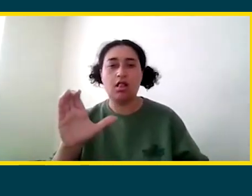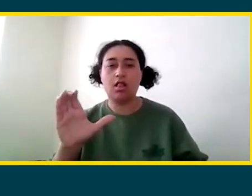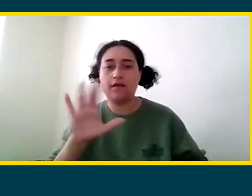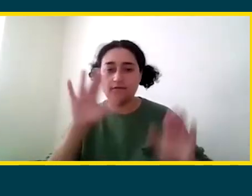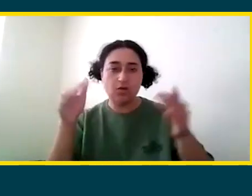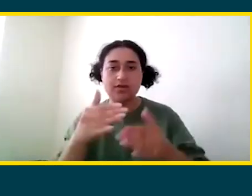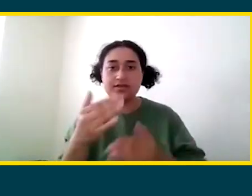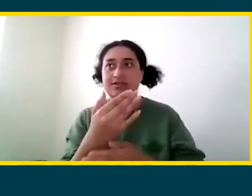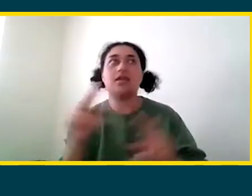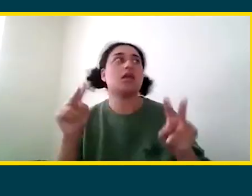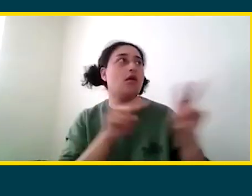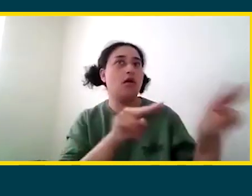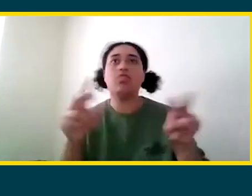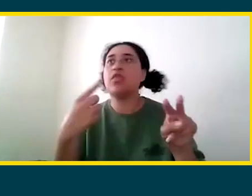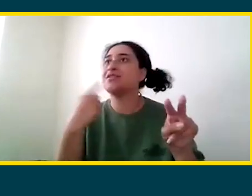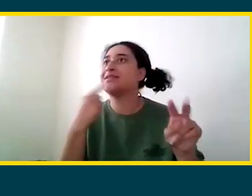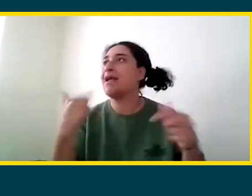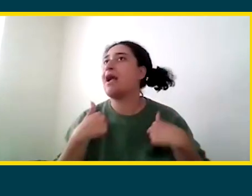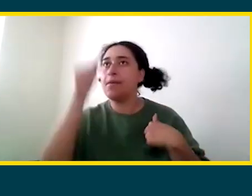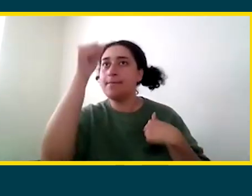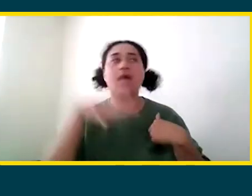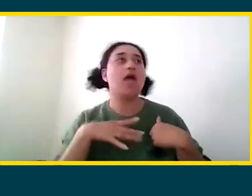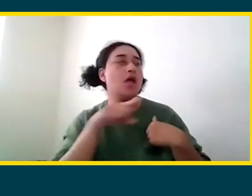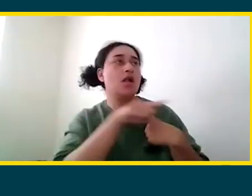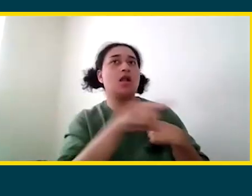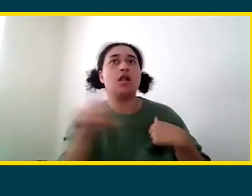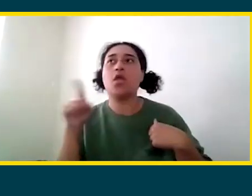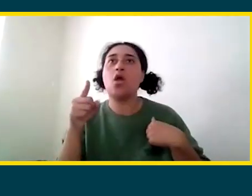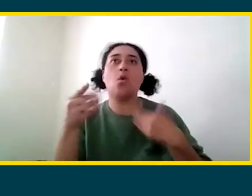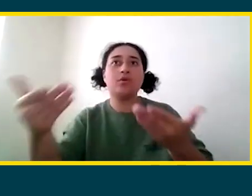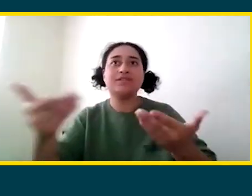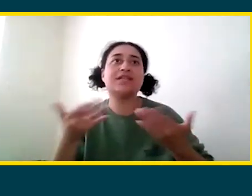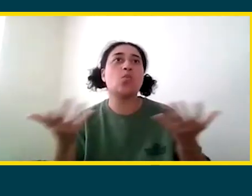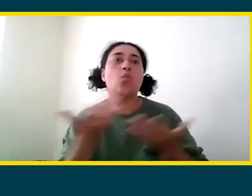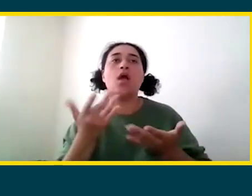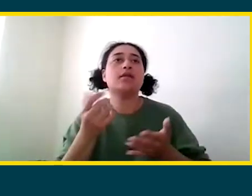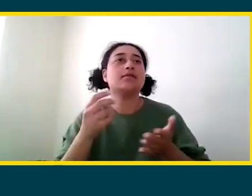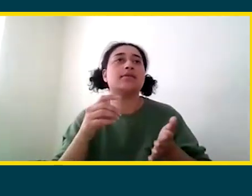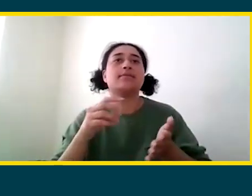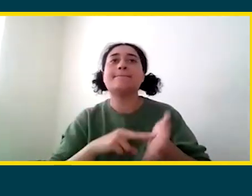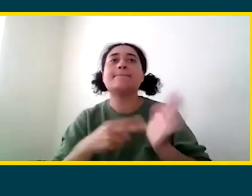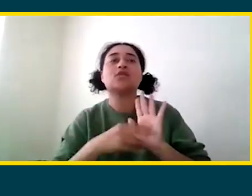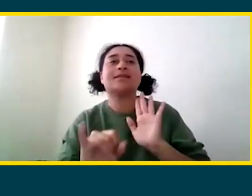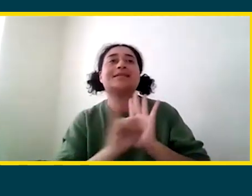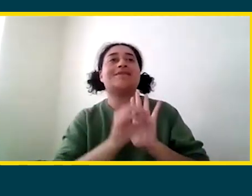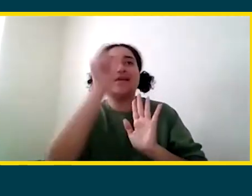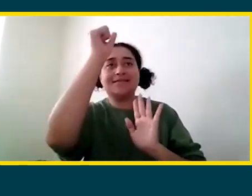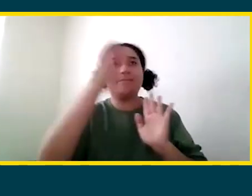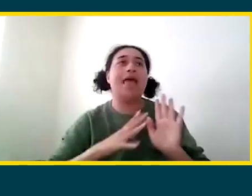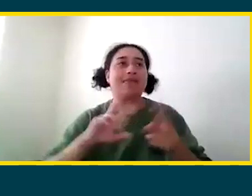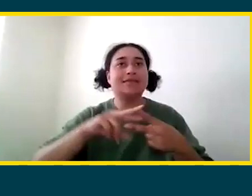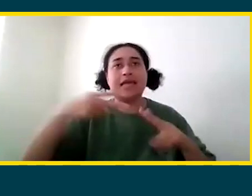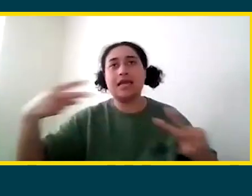I'm a man, logically speaking, and all the things they're presenting of what a man is, of like the anatomy, the biology, and